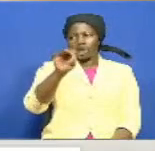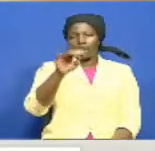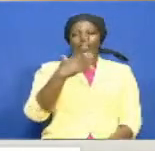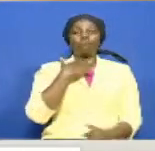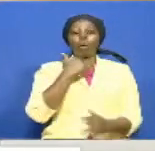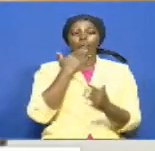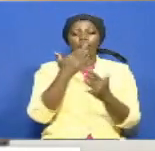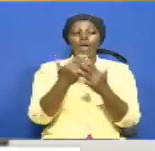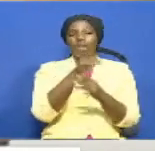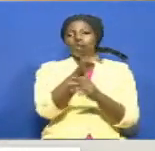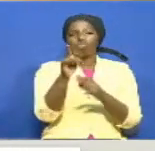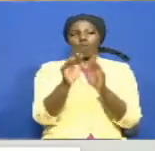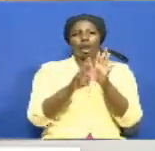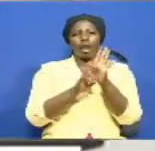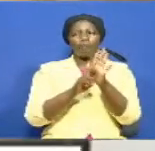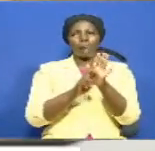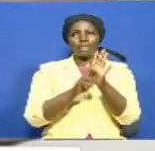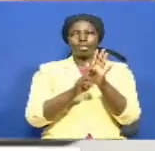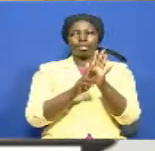on behalf of the